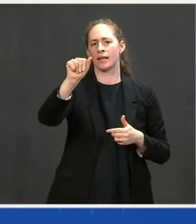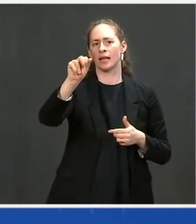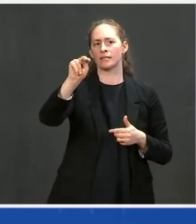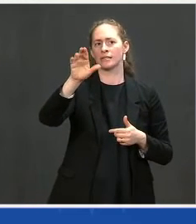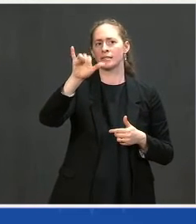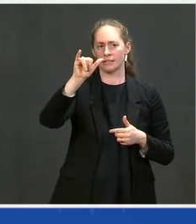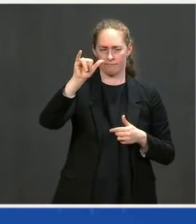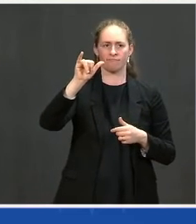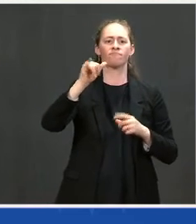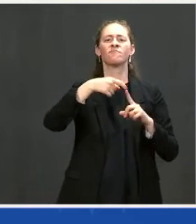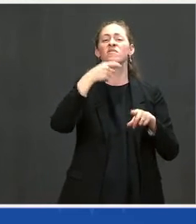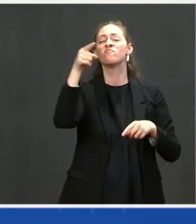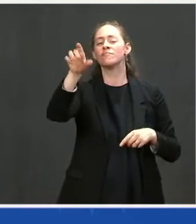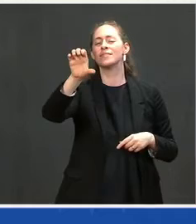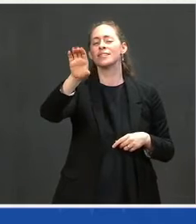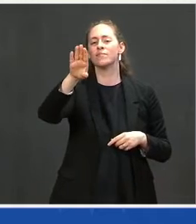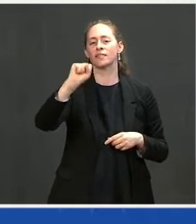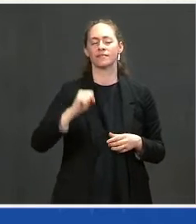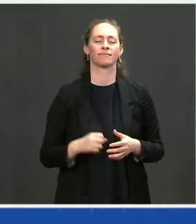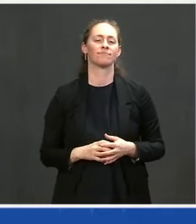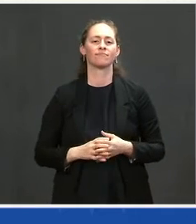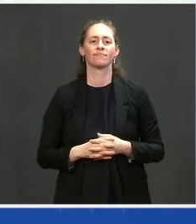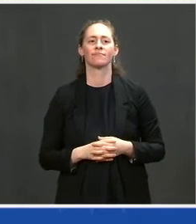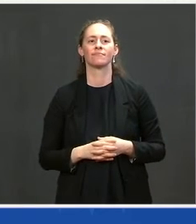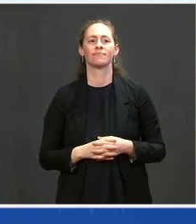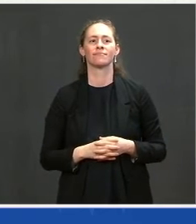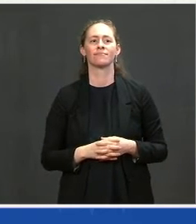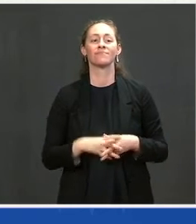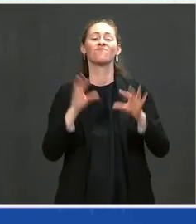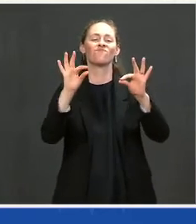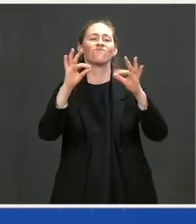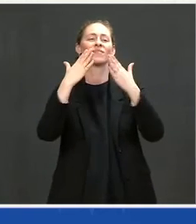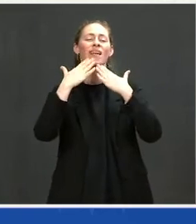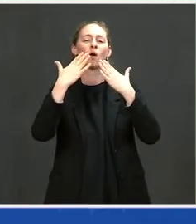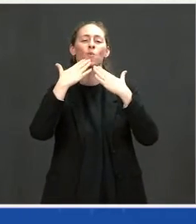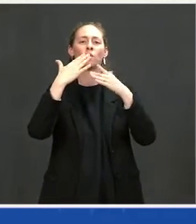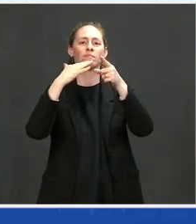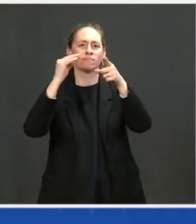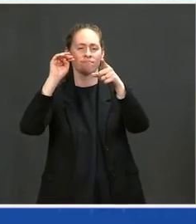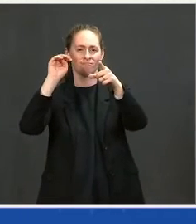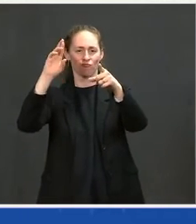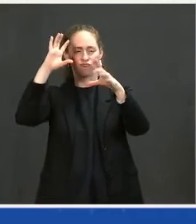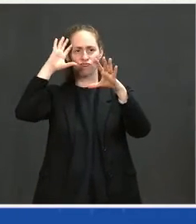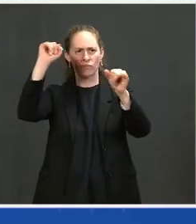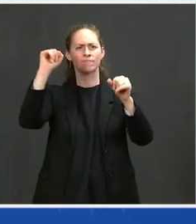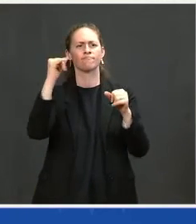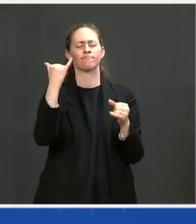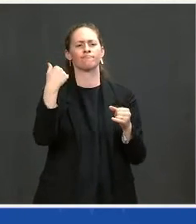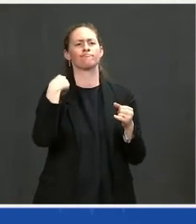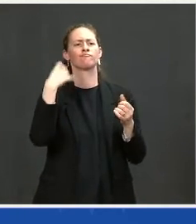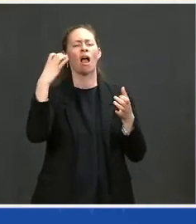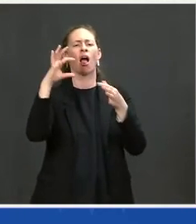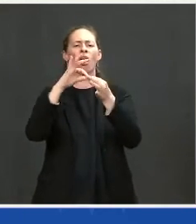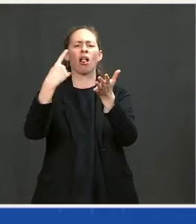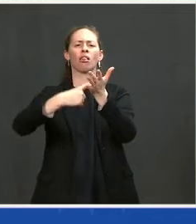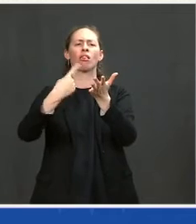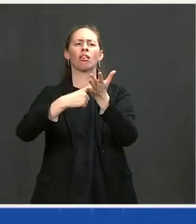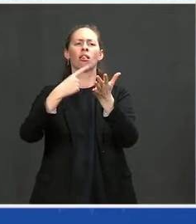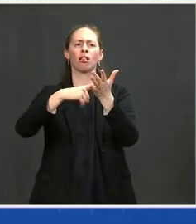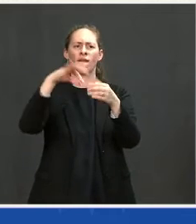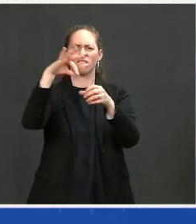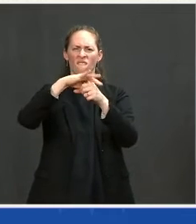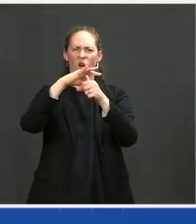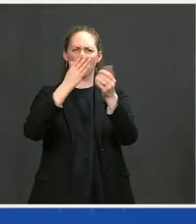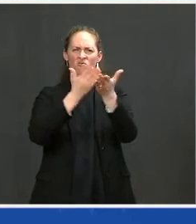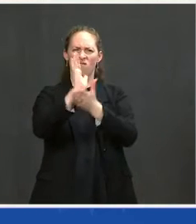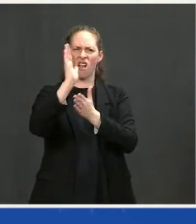Thank you very much, Mr. President. I want to go back to voting rights. And as Yamiche mentioned, Republican legislatures across the country